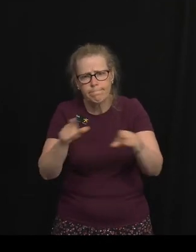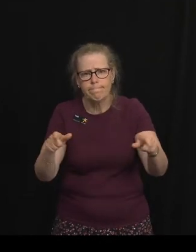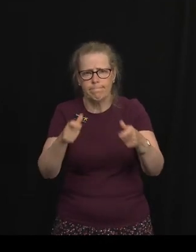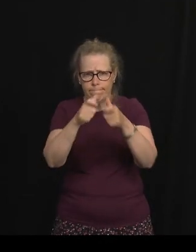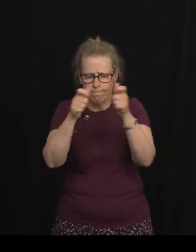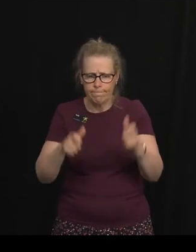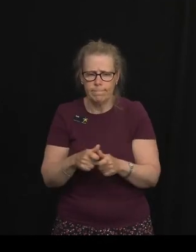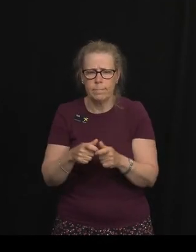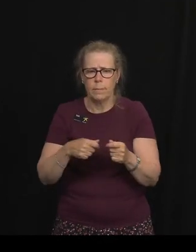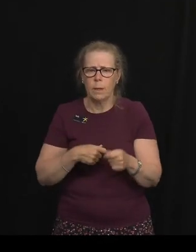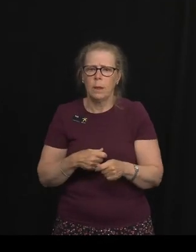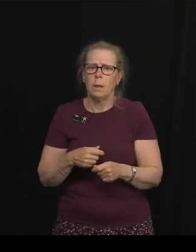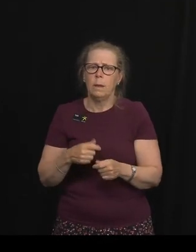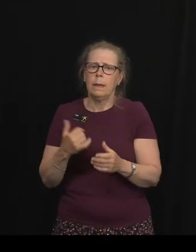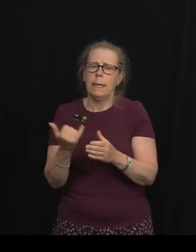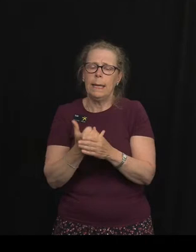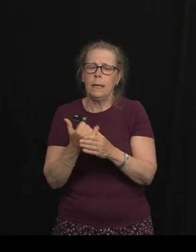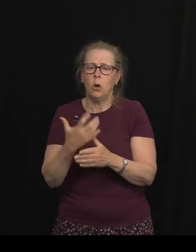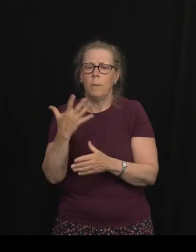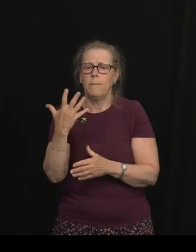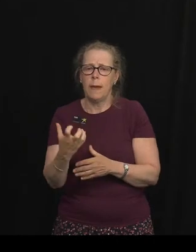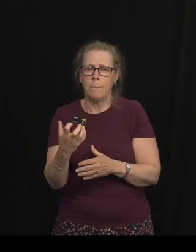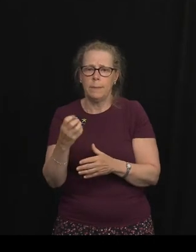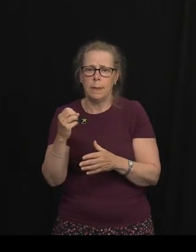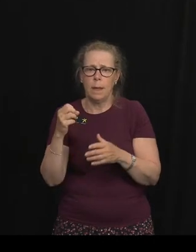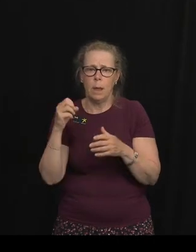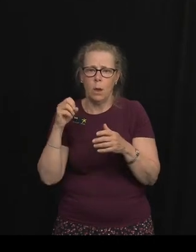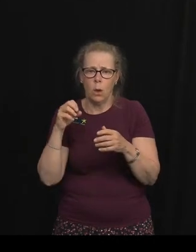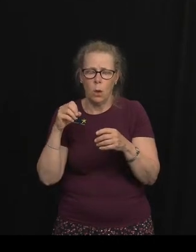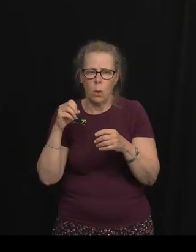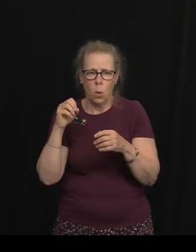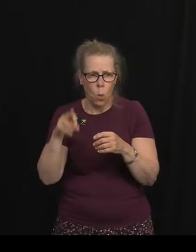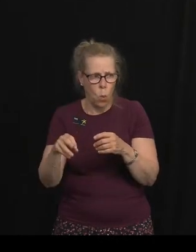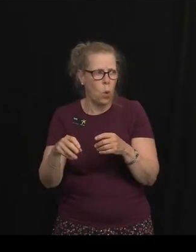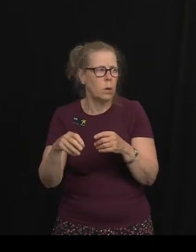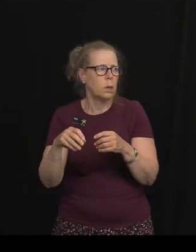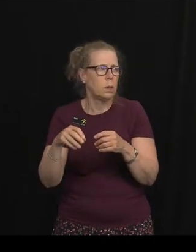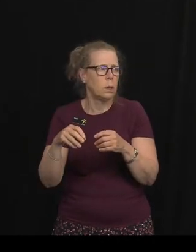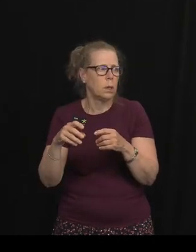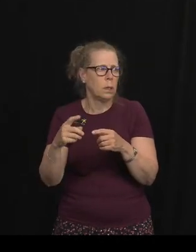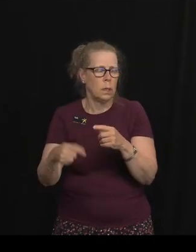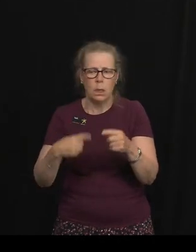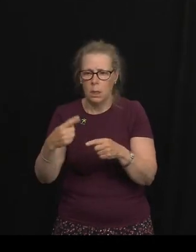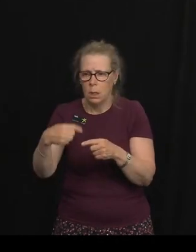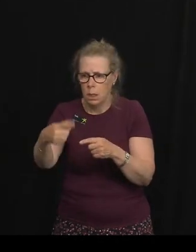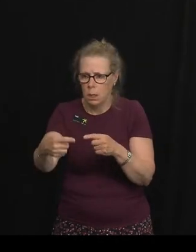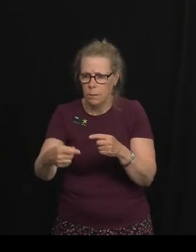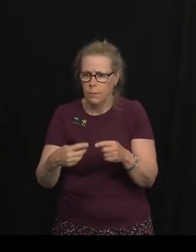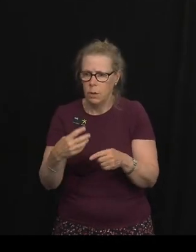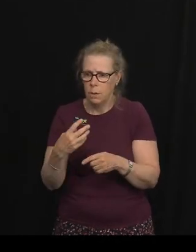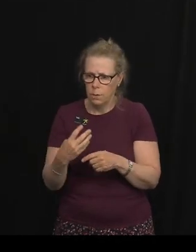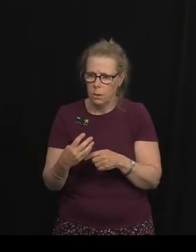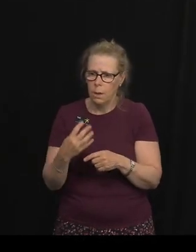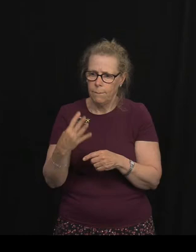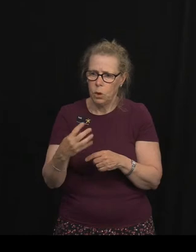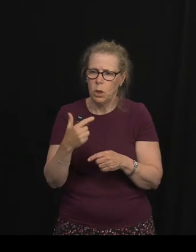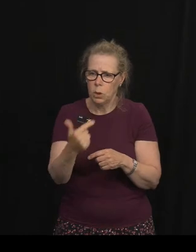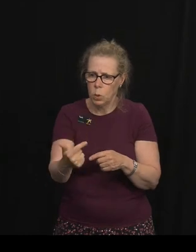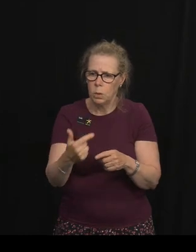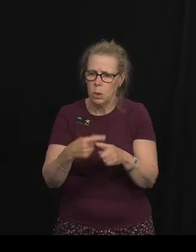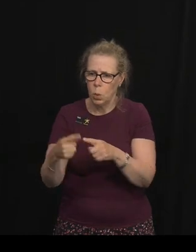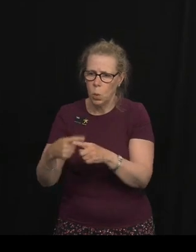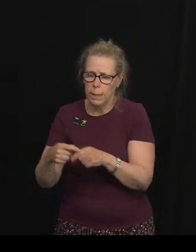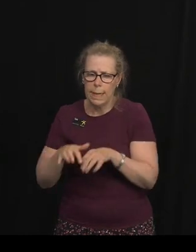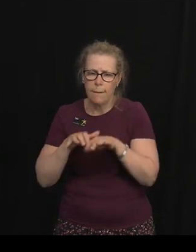next 50 years, there will be no less than 4,000 zoonotic events, which means situations when viruses can cross the species